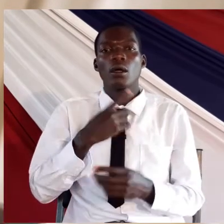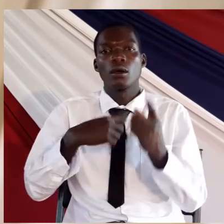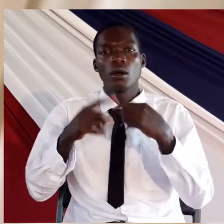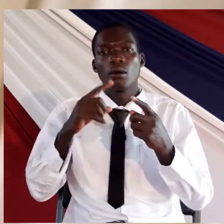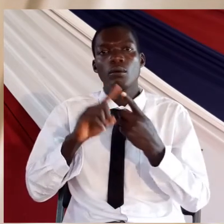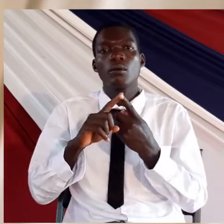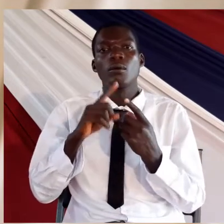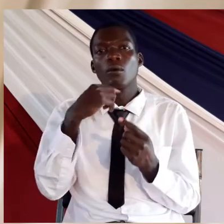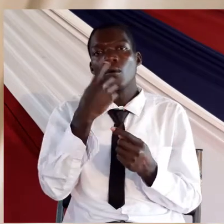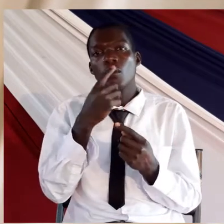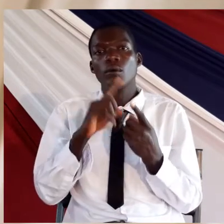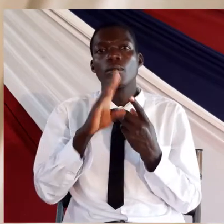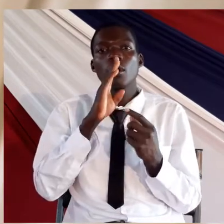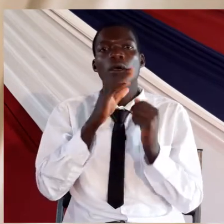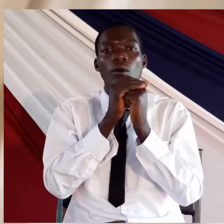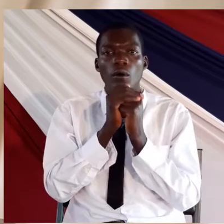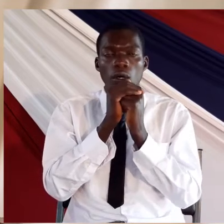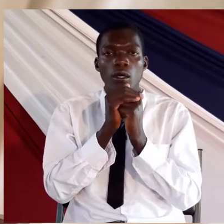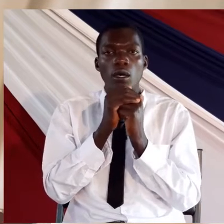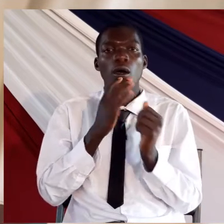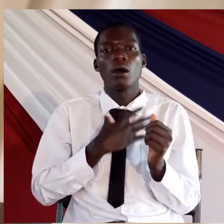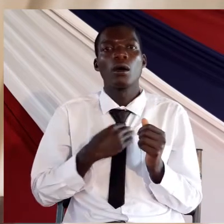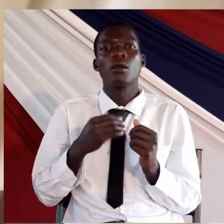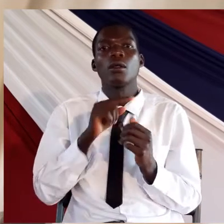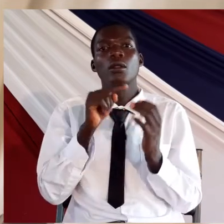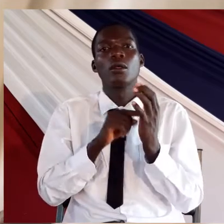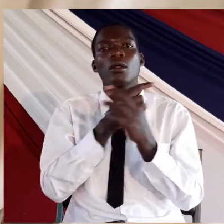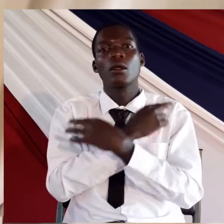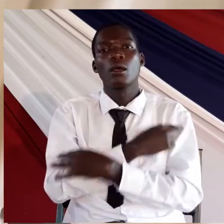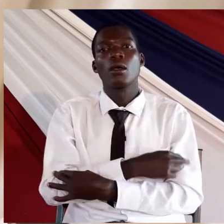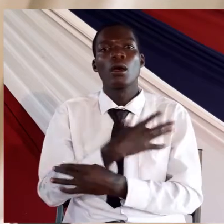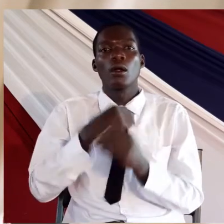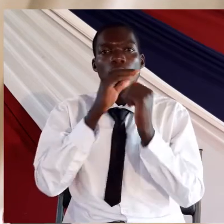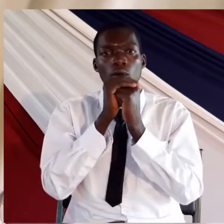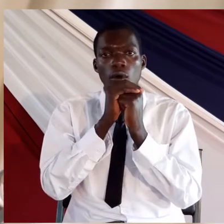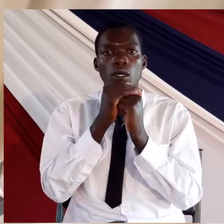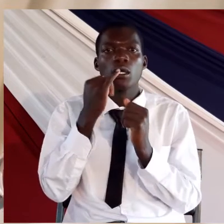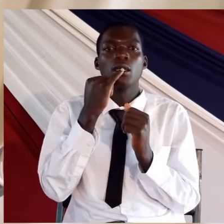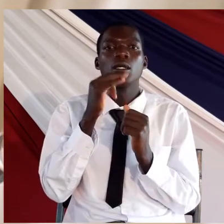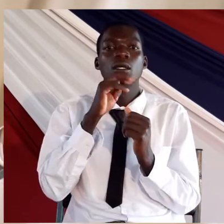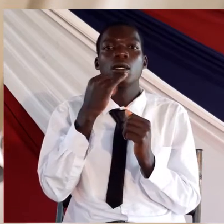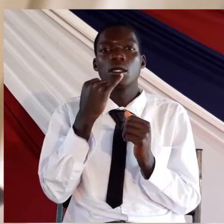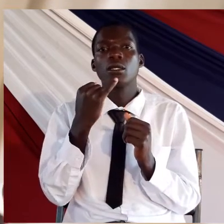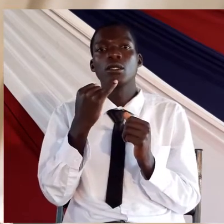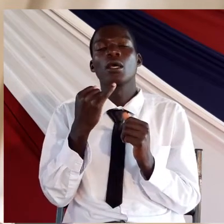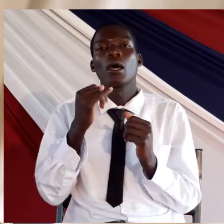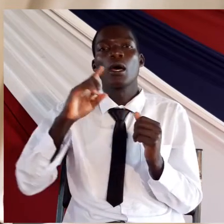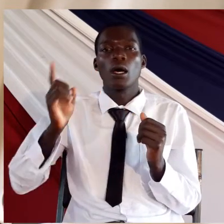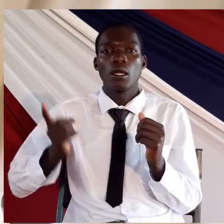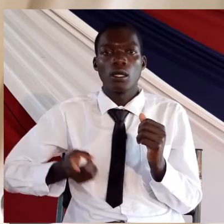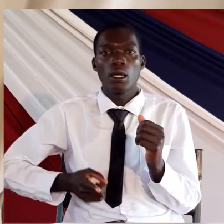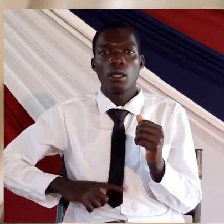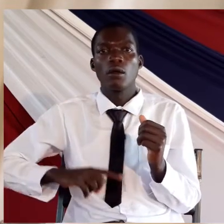who is to be worshipped. Mm-hmm. And then in this rest and worship, mm-hmm. he is identified mm-hmm.